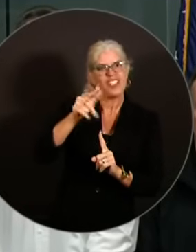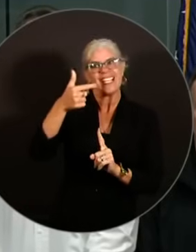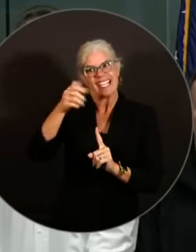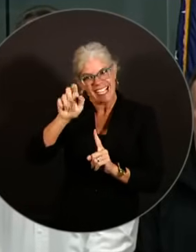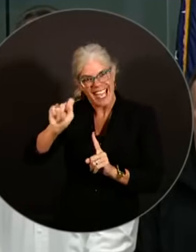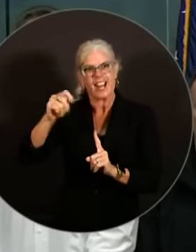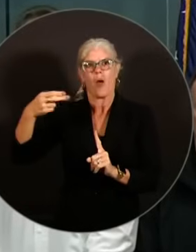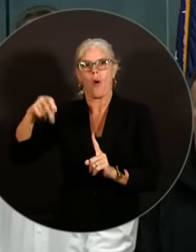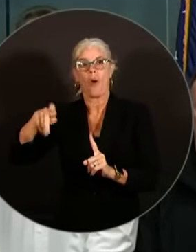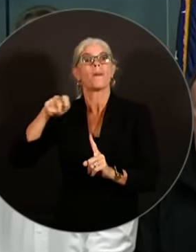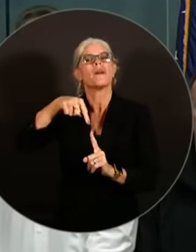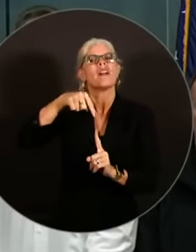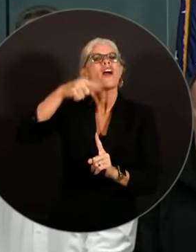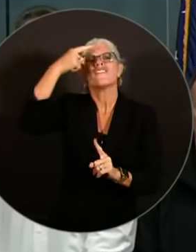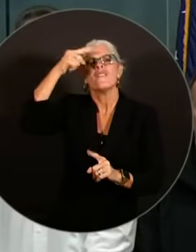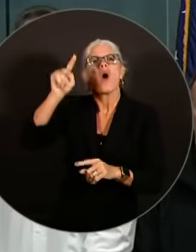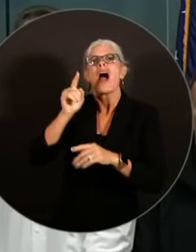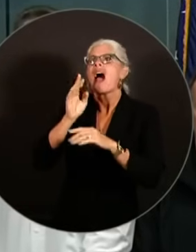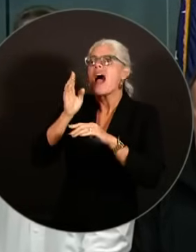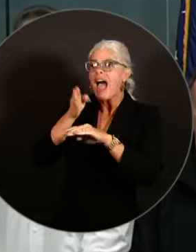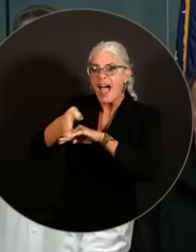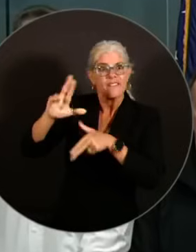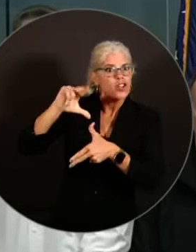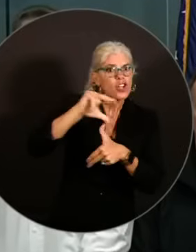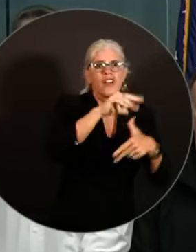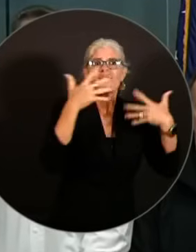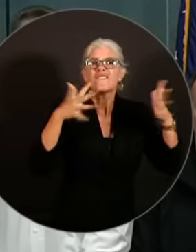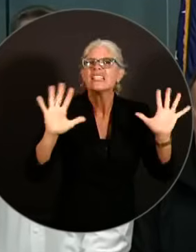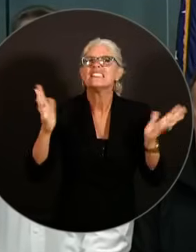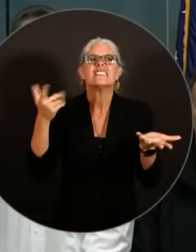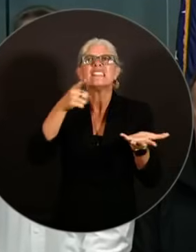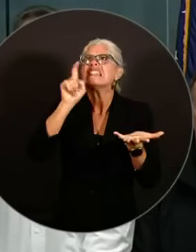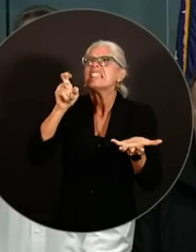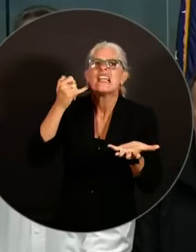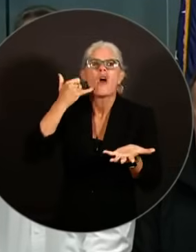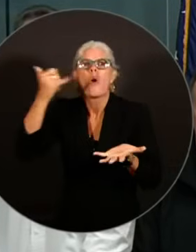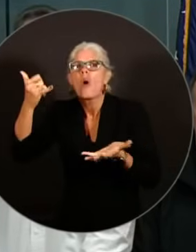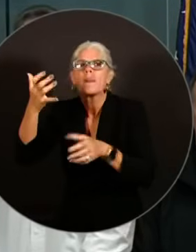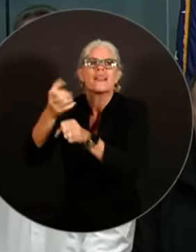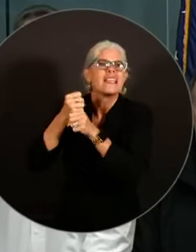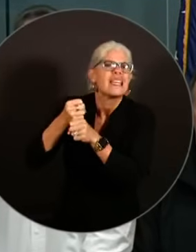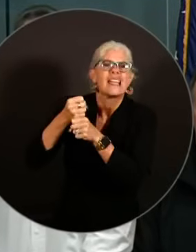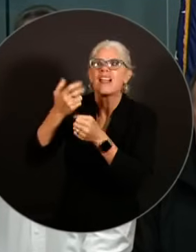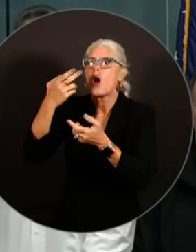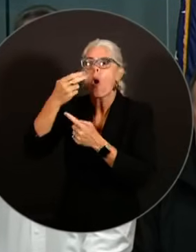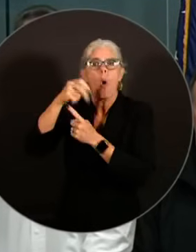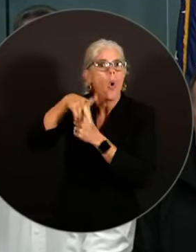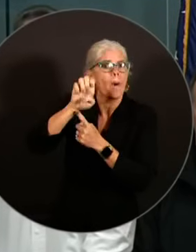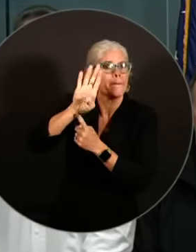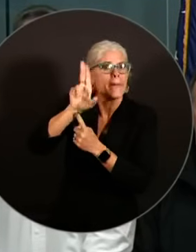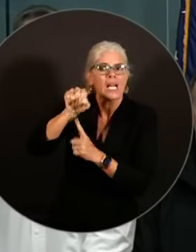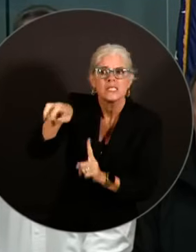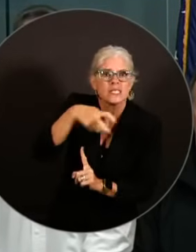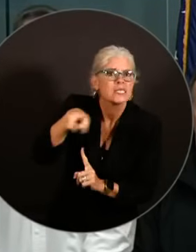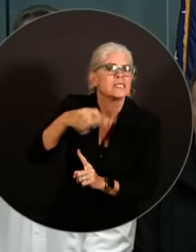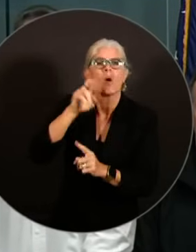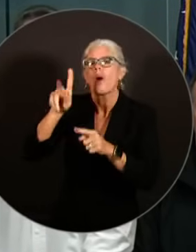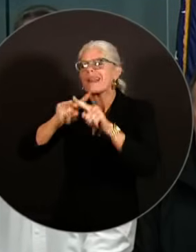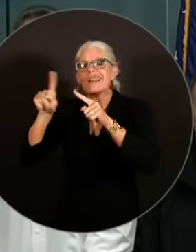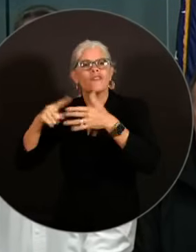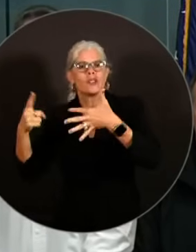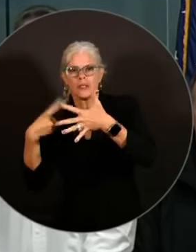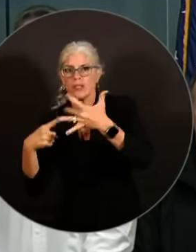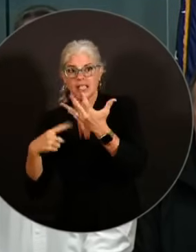a hurricane. So you can call the Hope line. You can also visit the Hope bus, which will be in some of these areas very soon, and